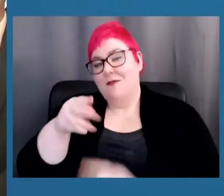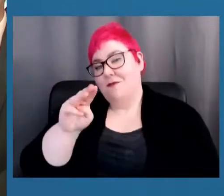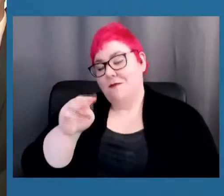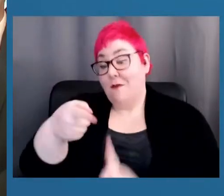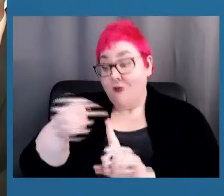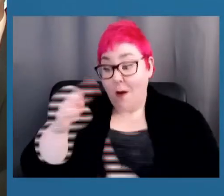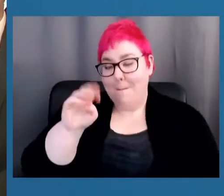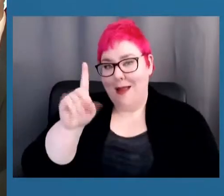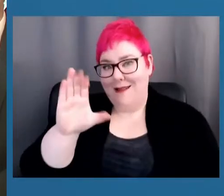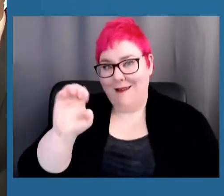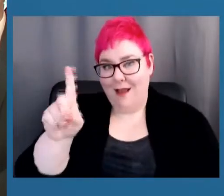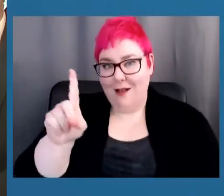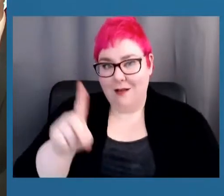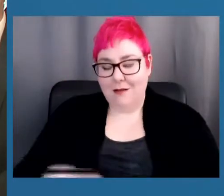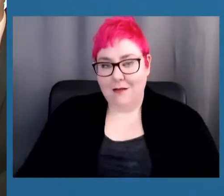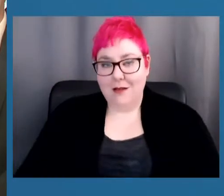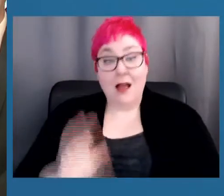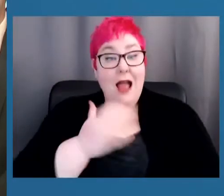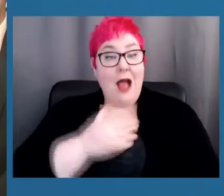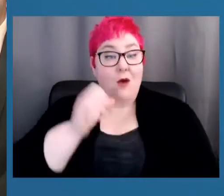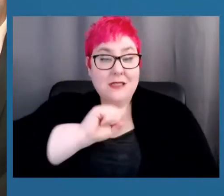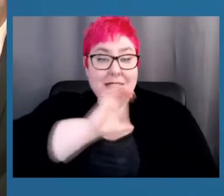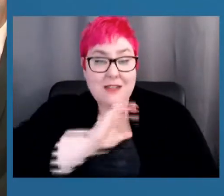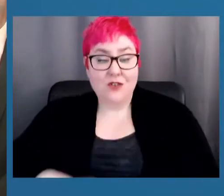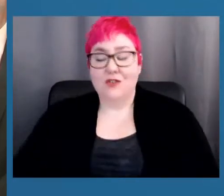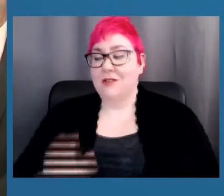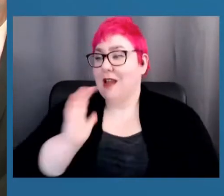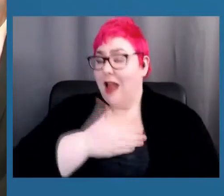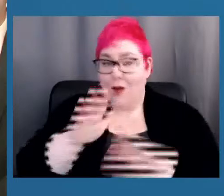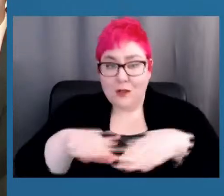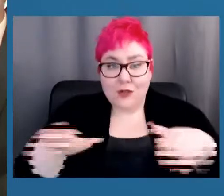our seniors, our children.